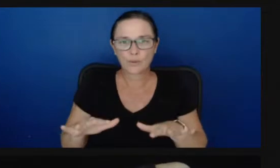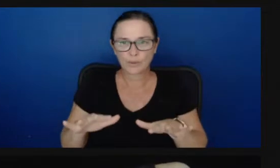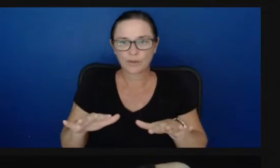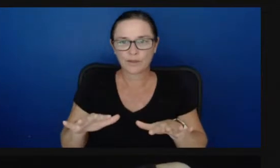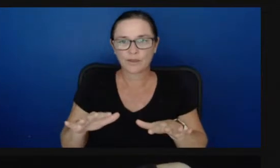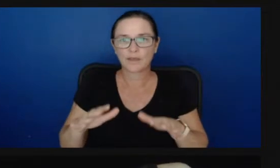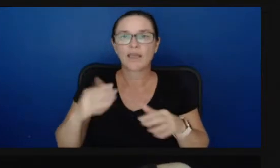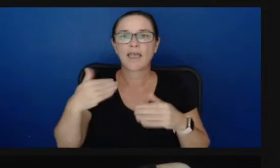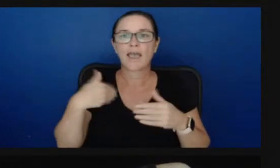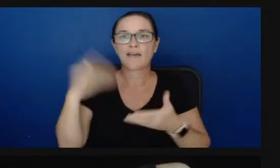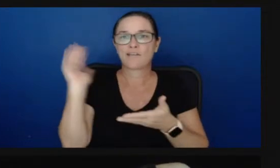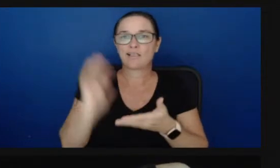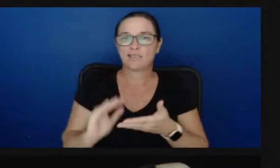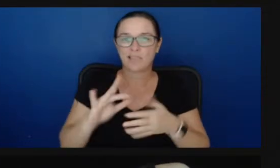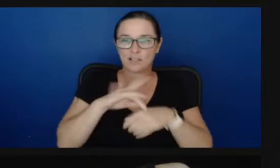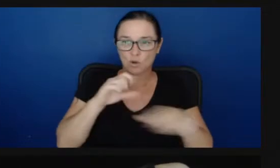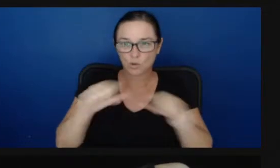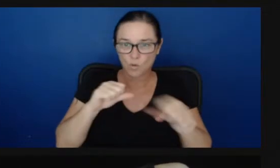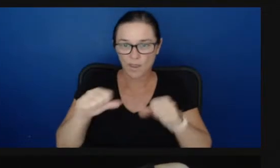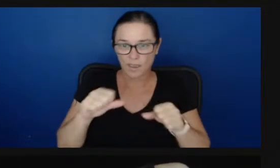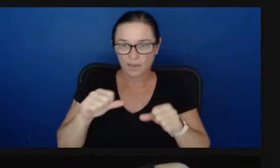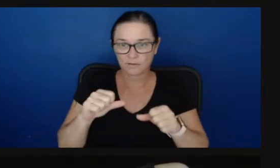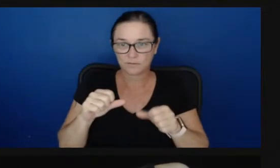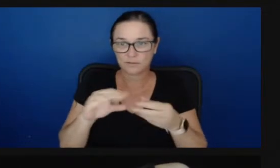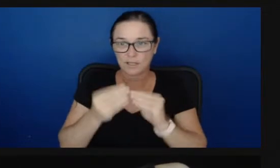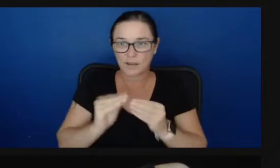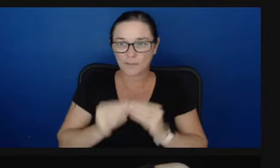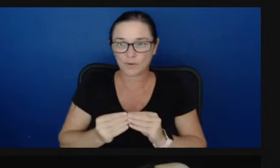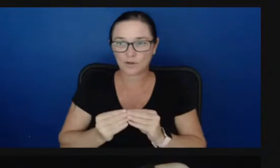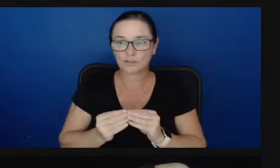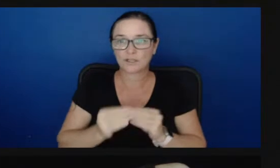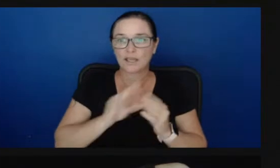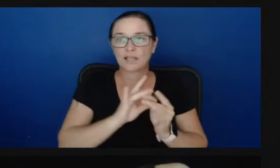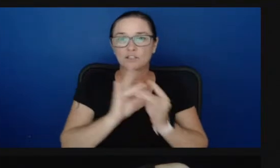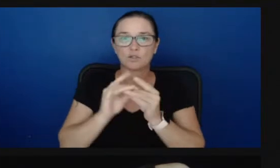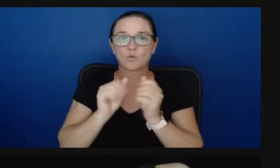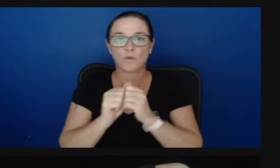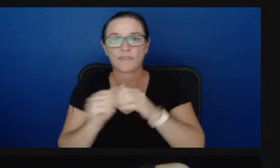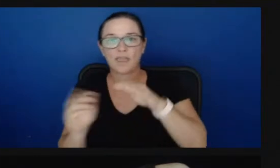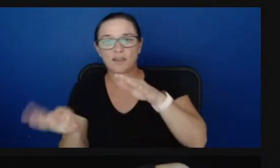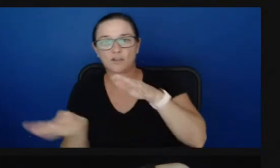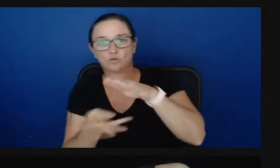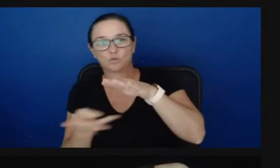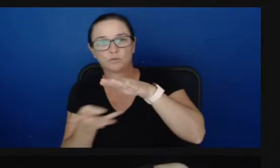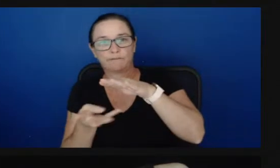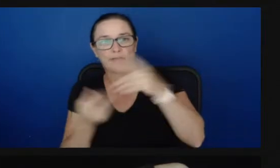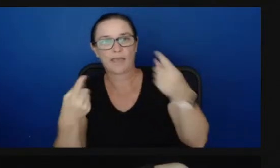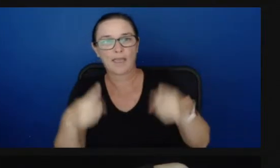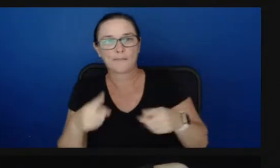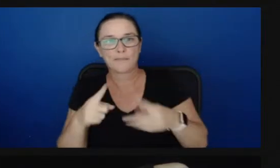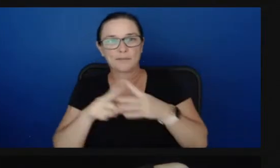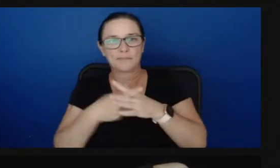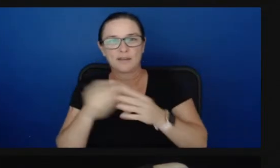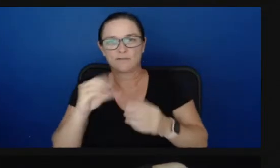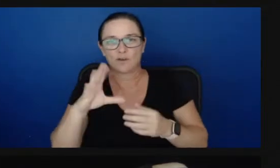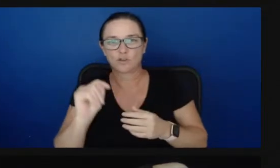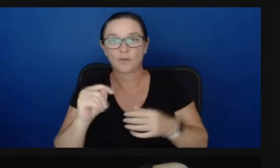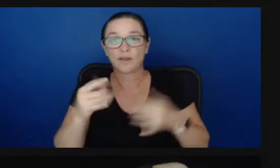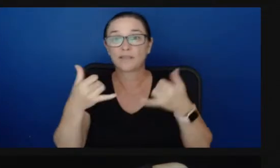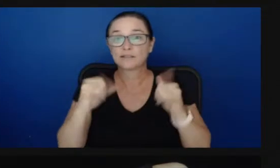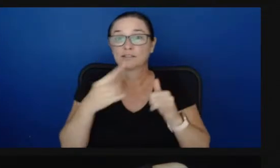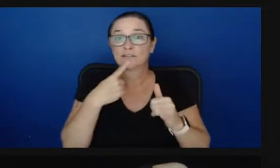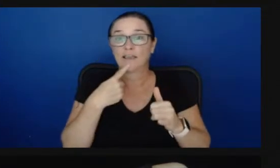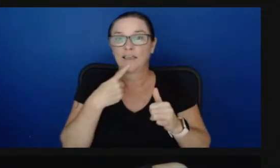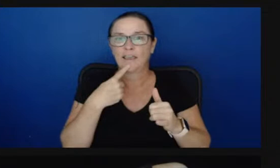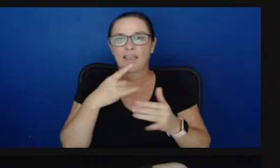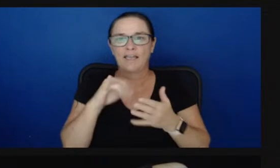seismicity in association with an intrusive event that began in early October. They are still saying unrest